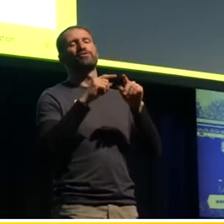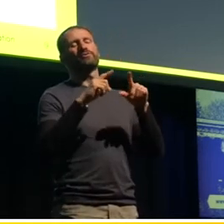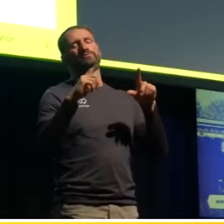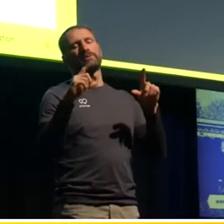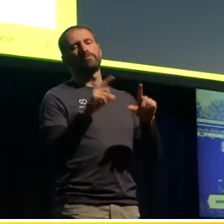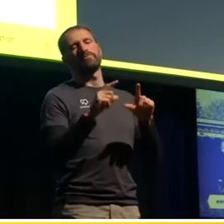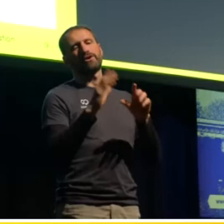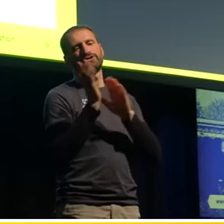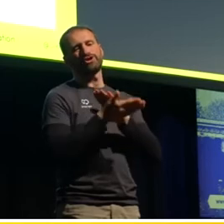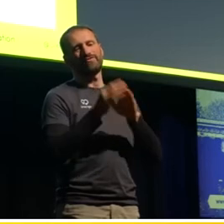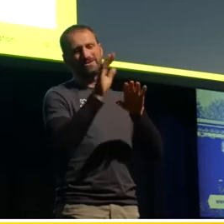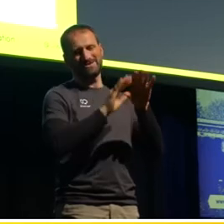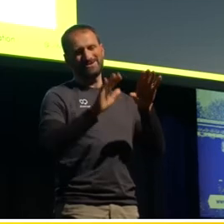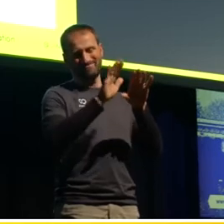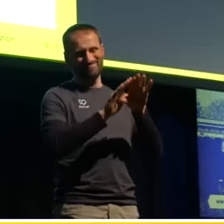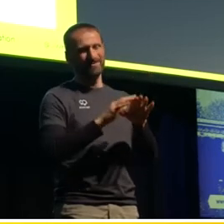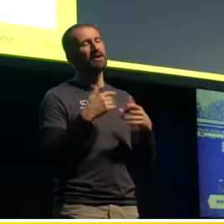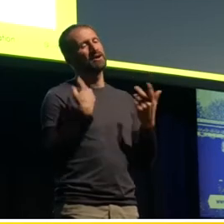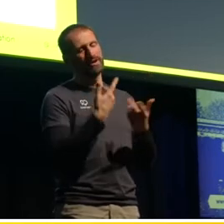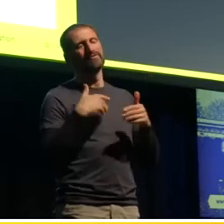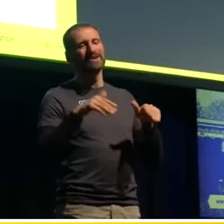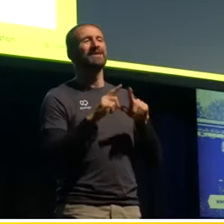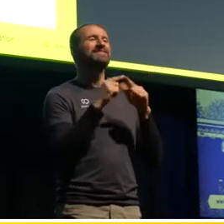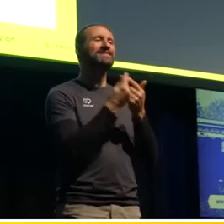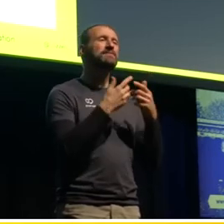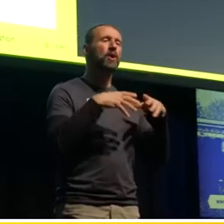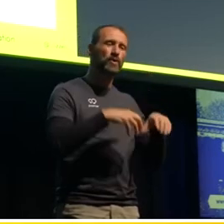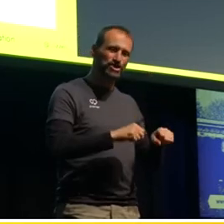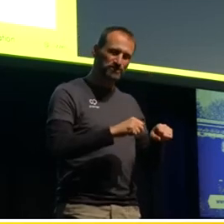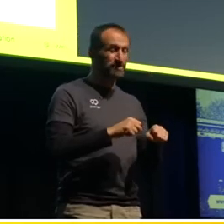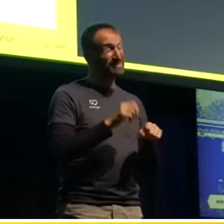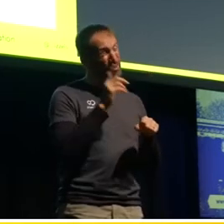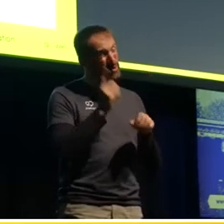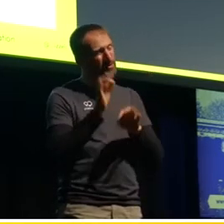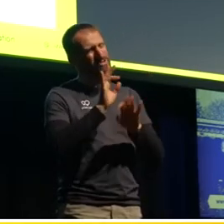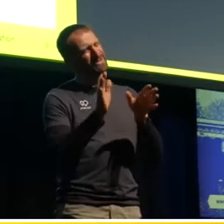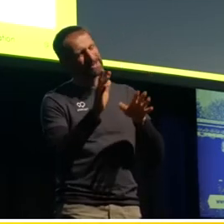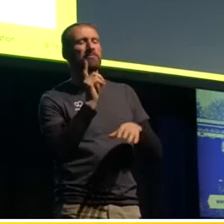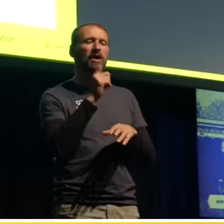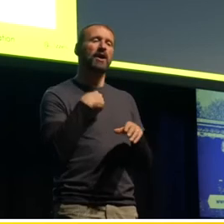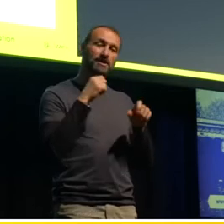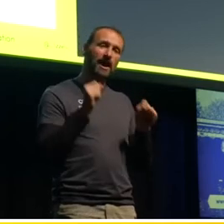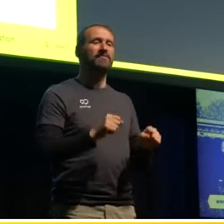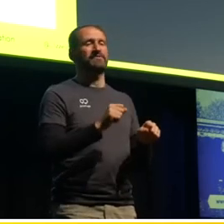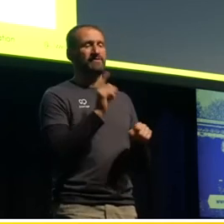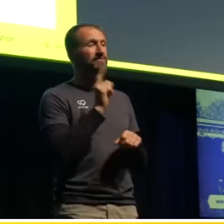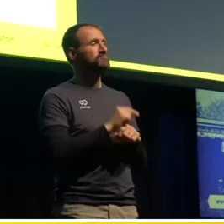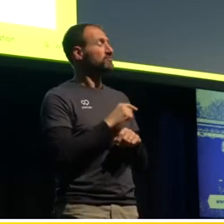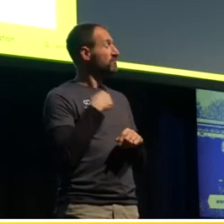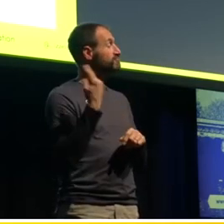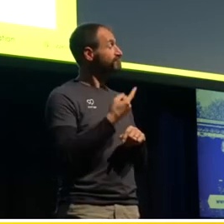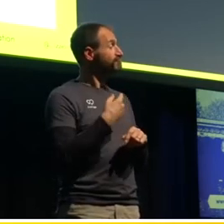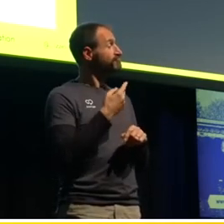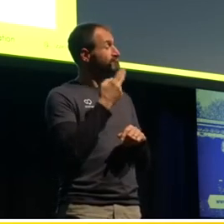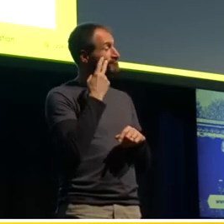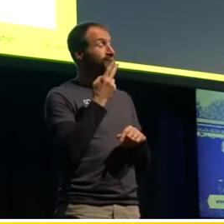we could have this team ownership. We don't fully do it, but we can. We also could run independently. We're not doing it yet because we preferred